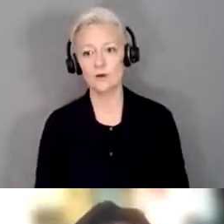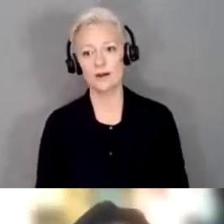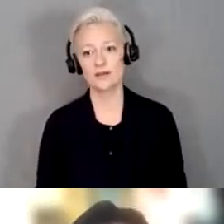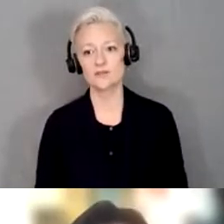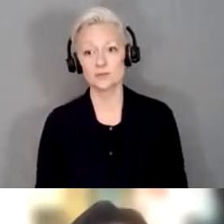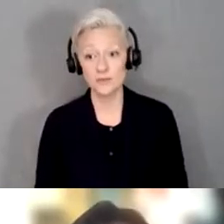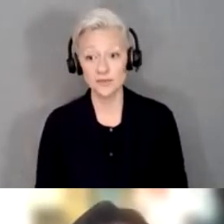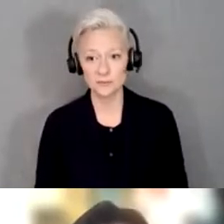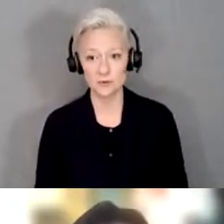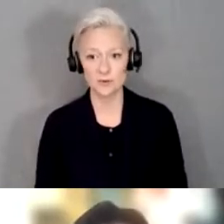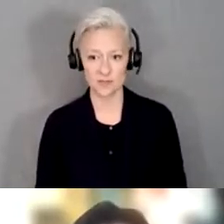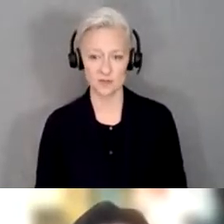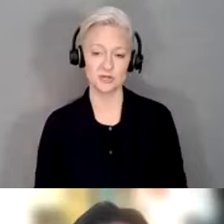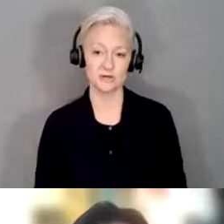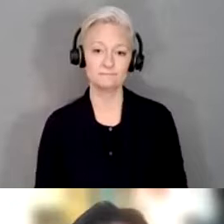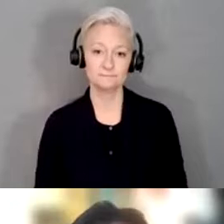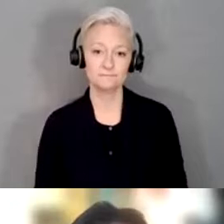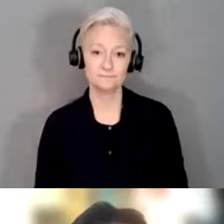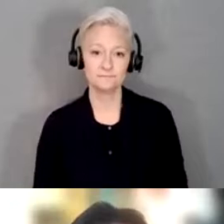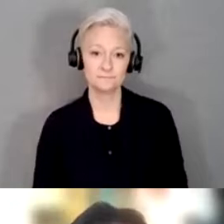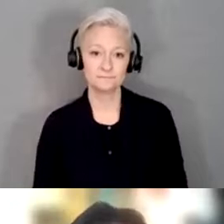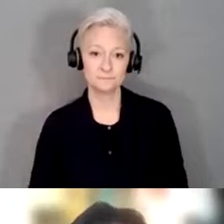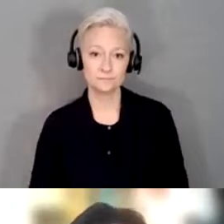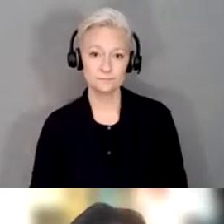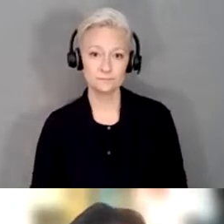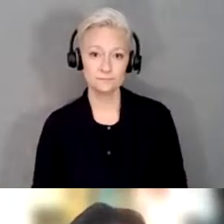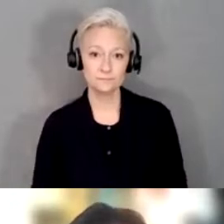rural areas to really explore this option.